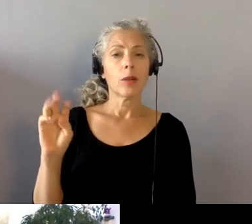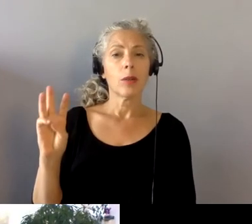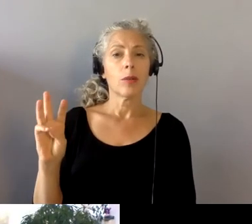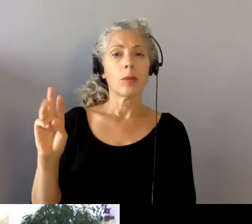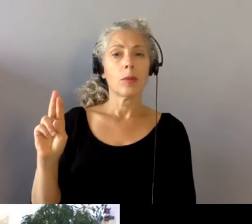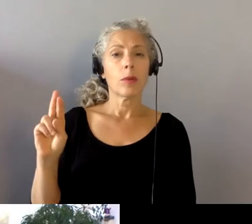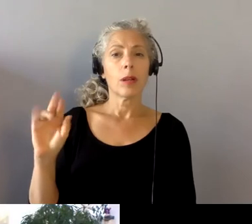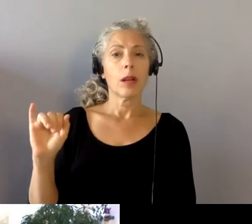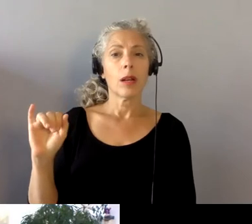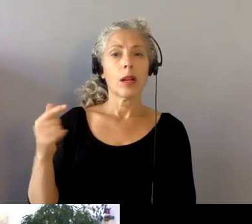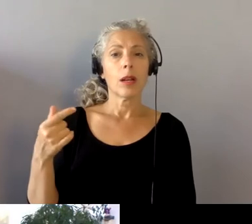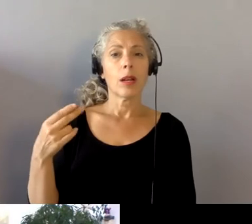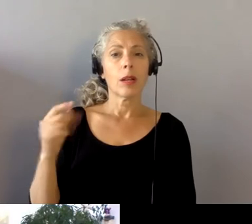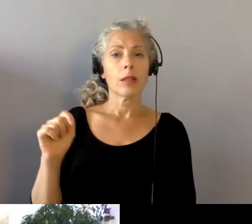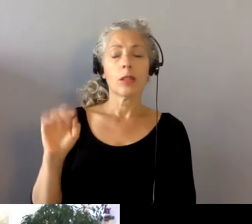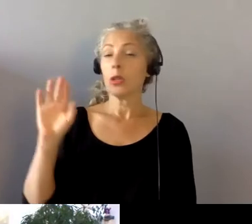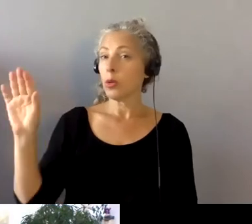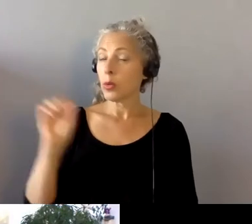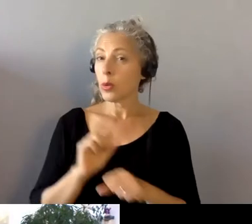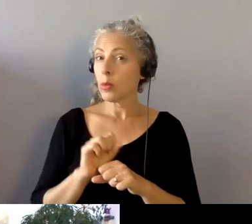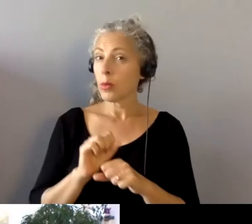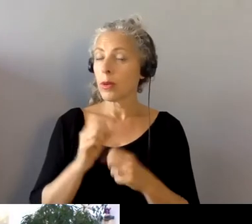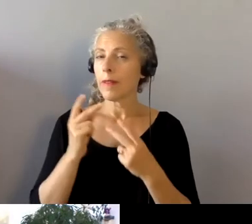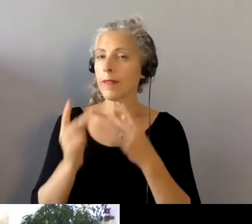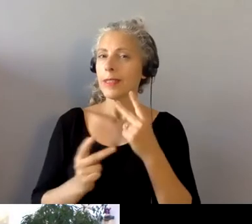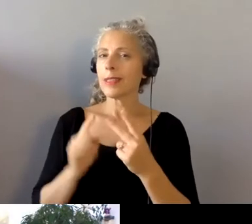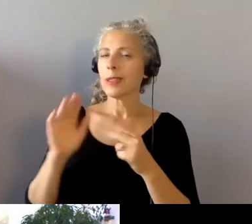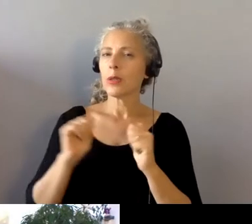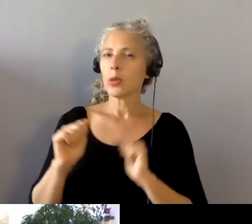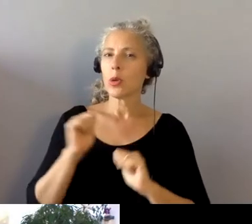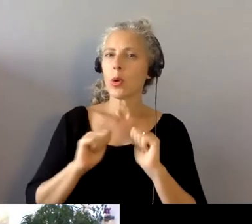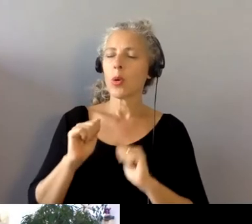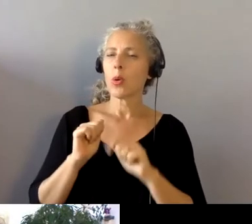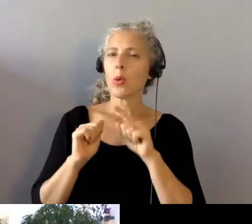and, again, visiting the show at the Whitney, and there are the pieces